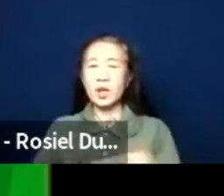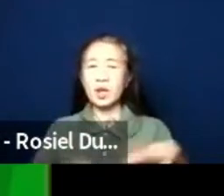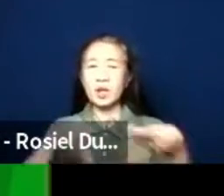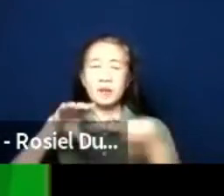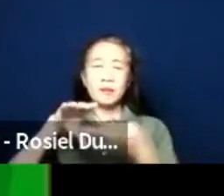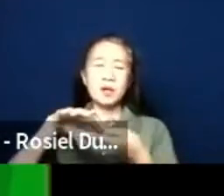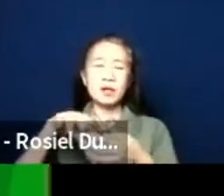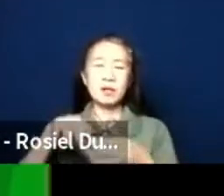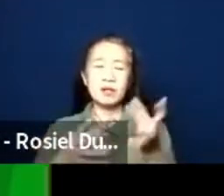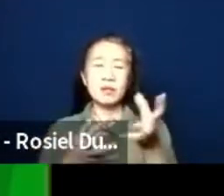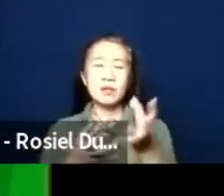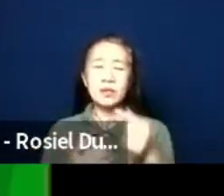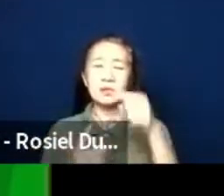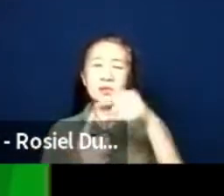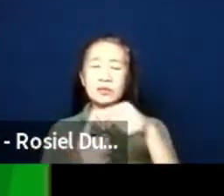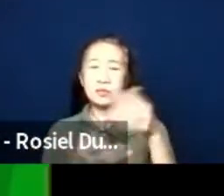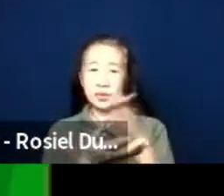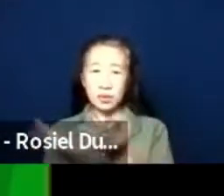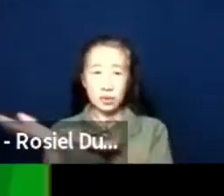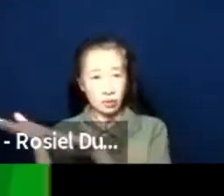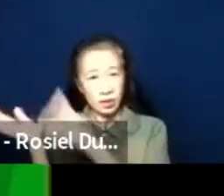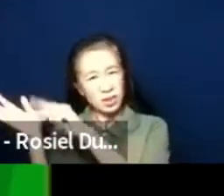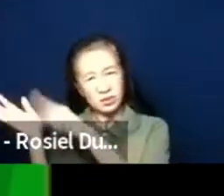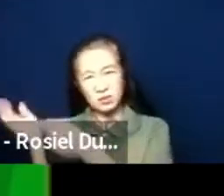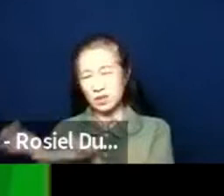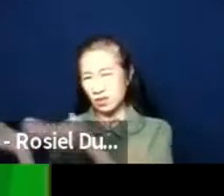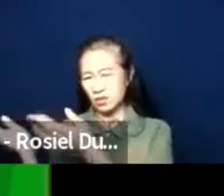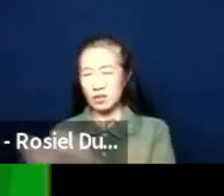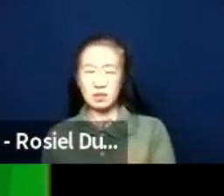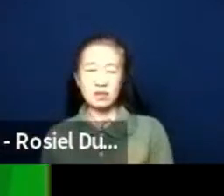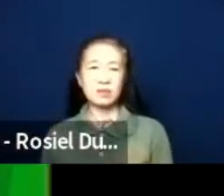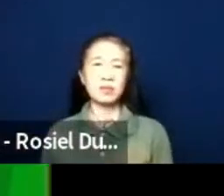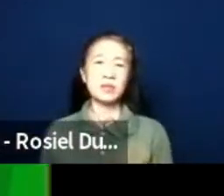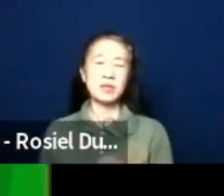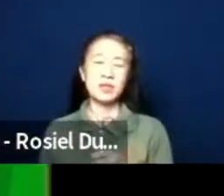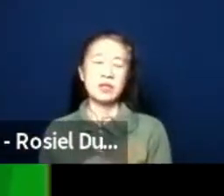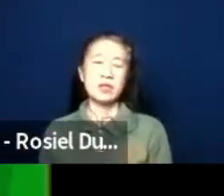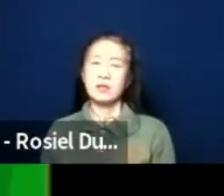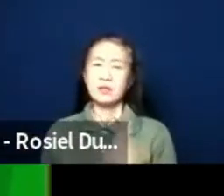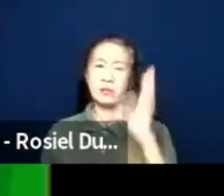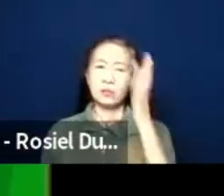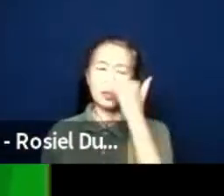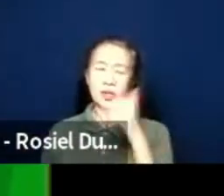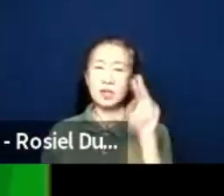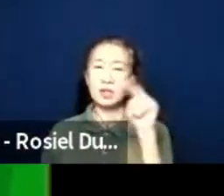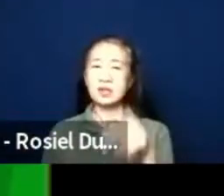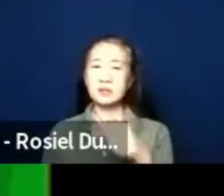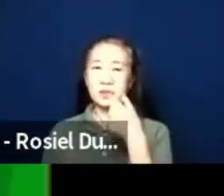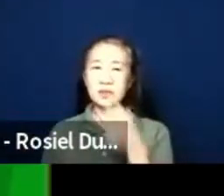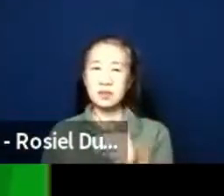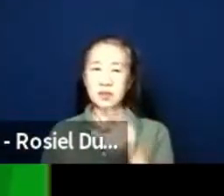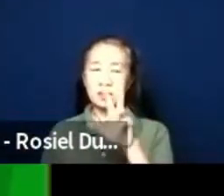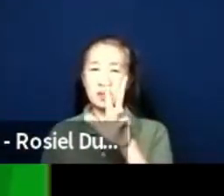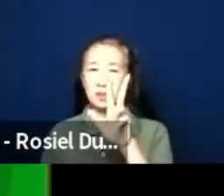to share to you the flashlight use and whistle in case of emergency. 3 dots,